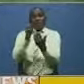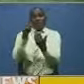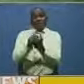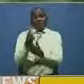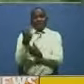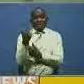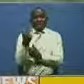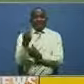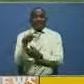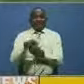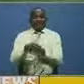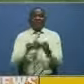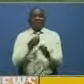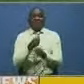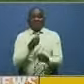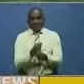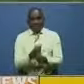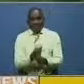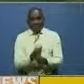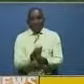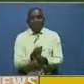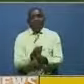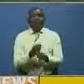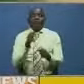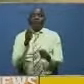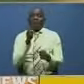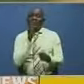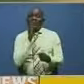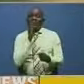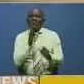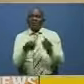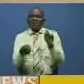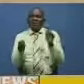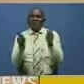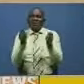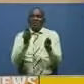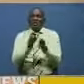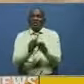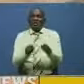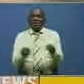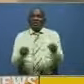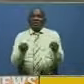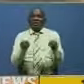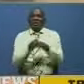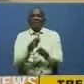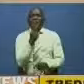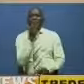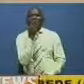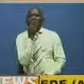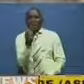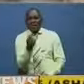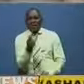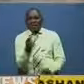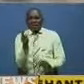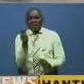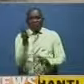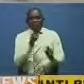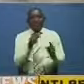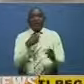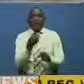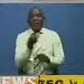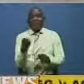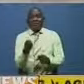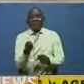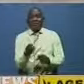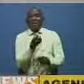13, 2021, milkier and more polluted than ever. With their favorite equipment, the champagne